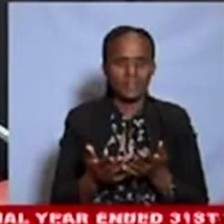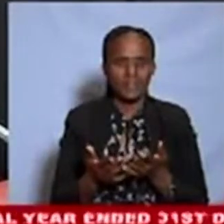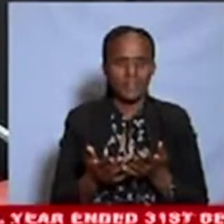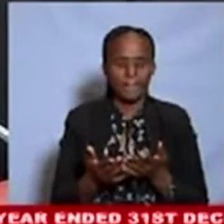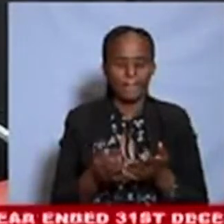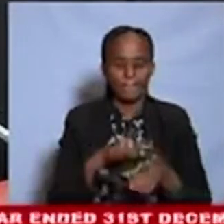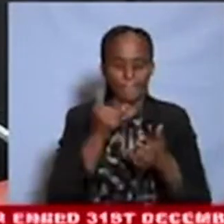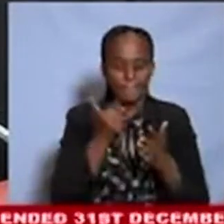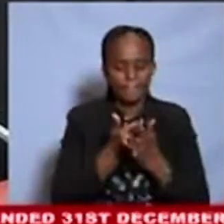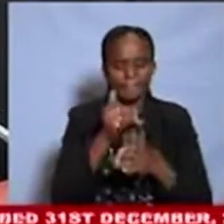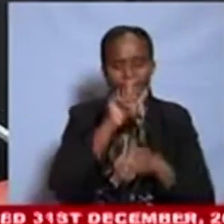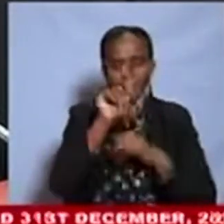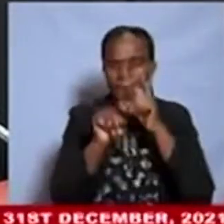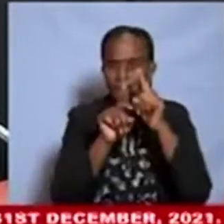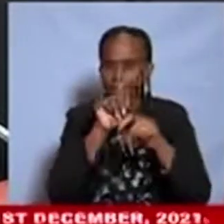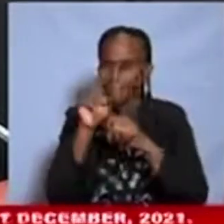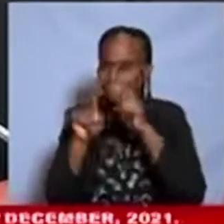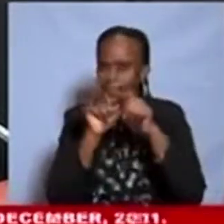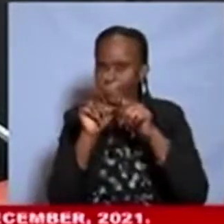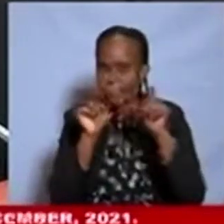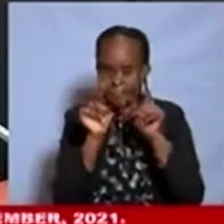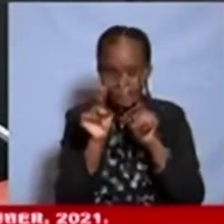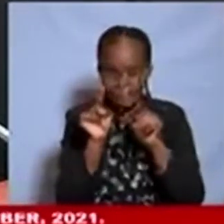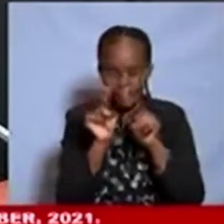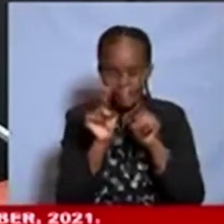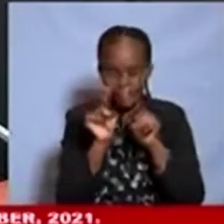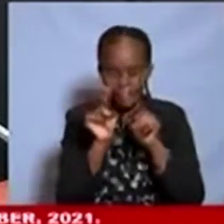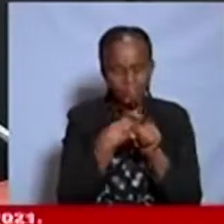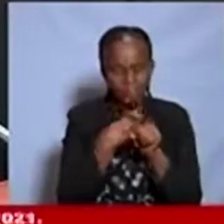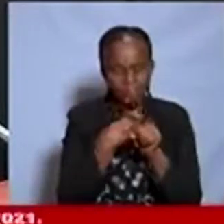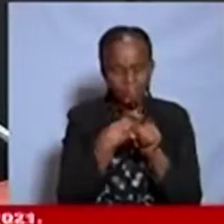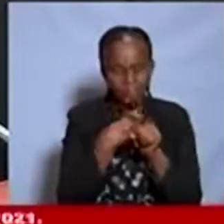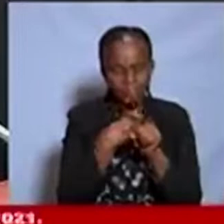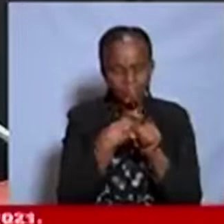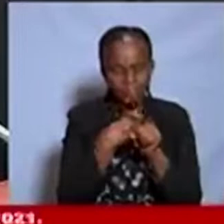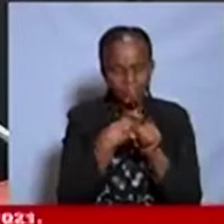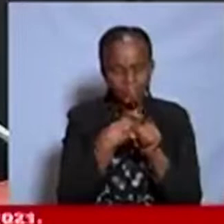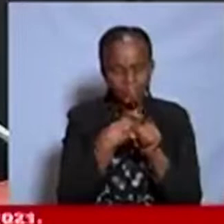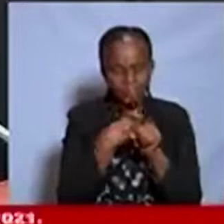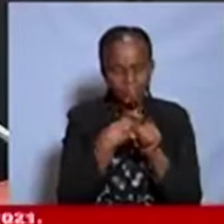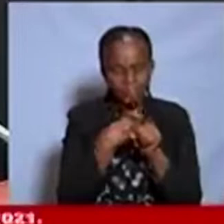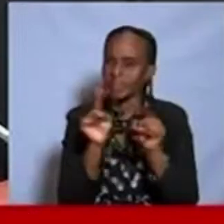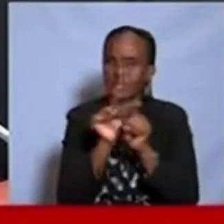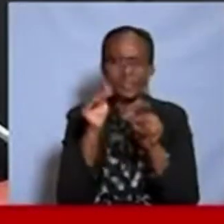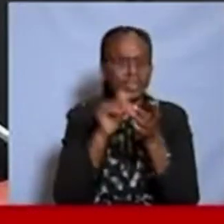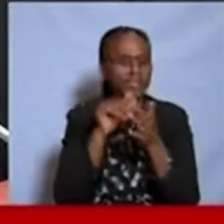are interrogating us, we are being sharpened, and I can assure you that things will not be the same.